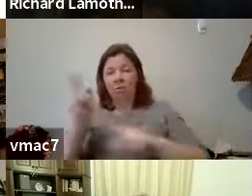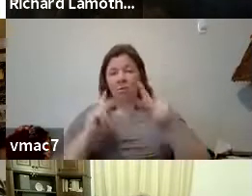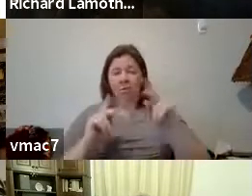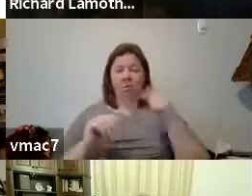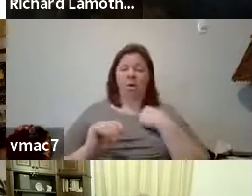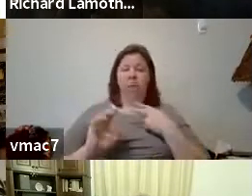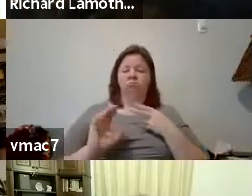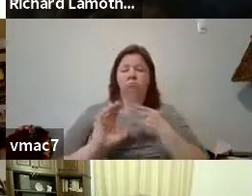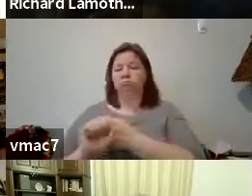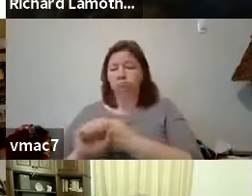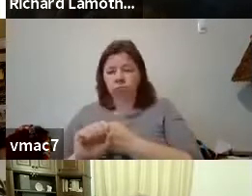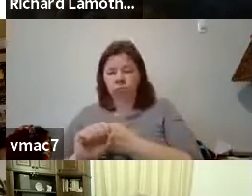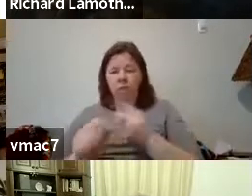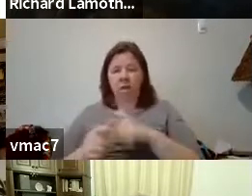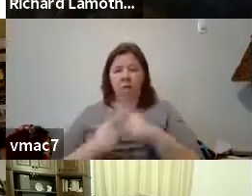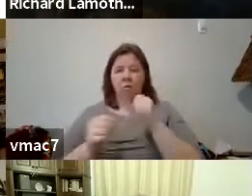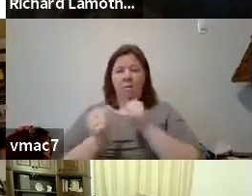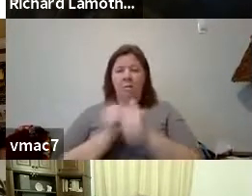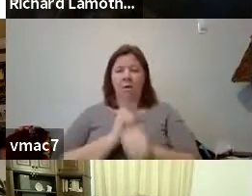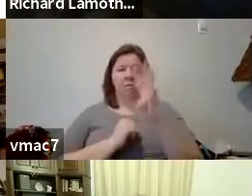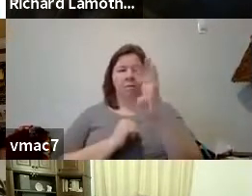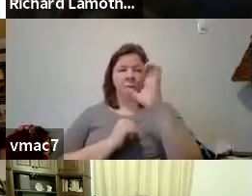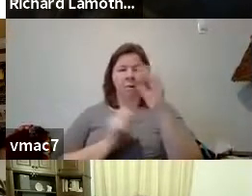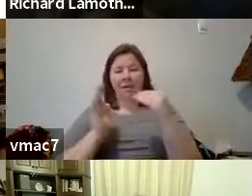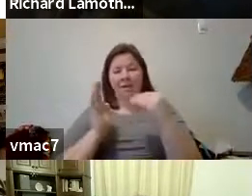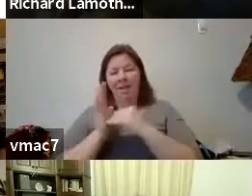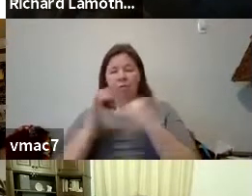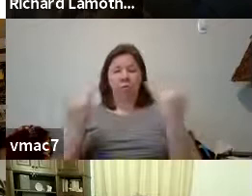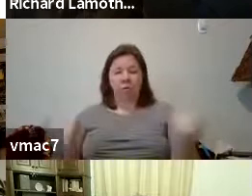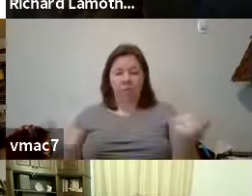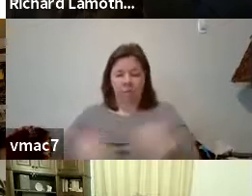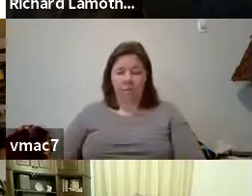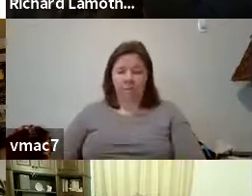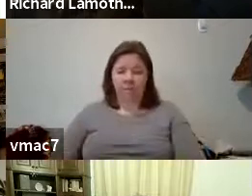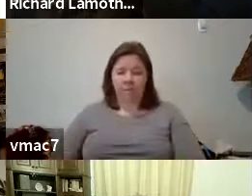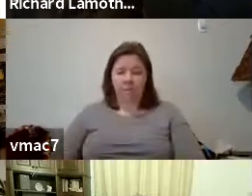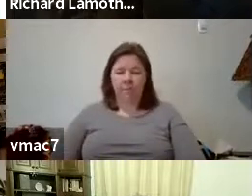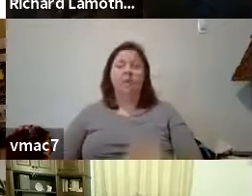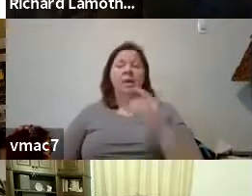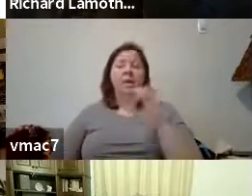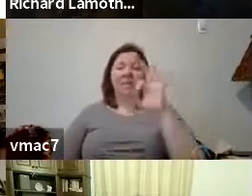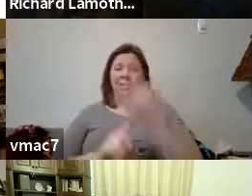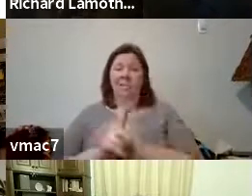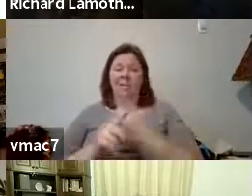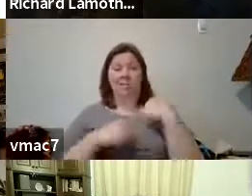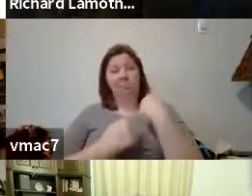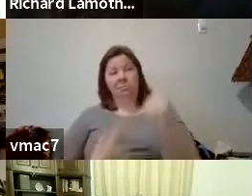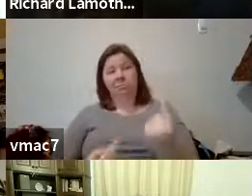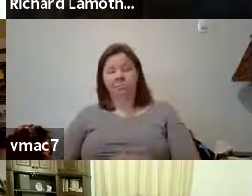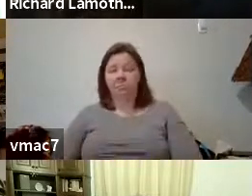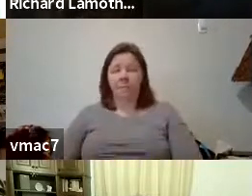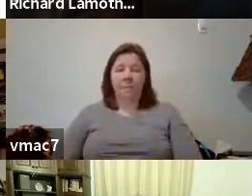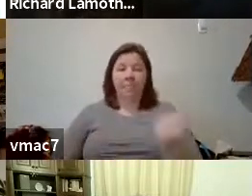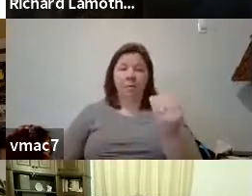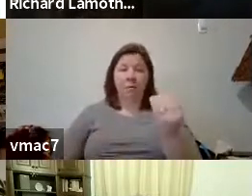about it. And now we just passed 400,000 today. And it's only been 9 months since that happened.